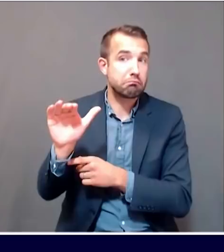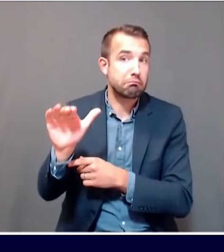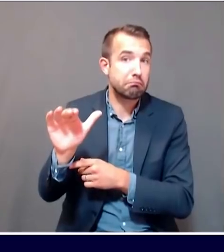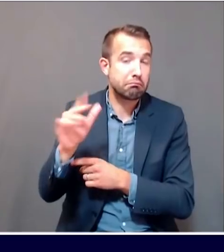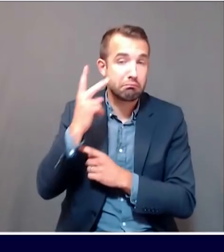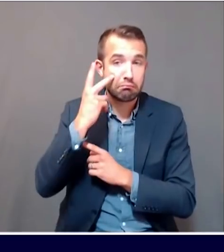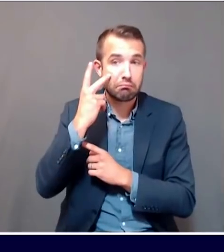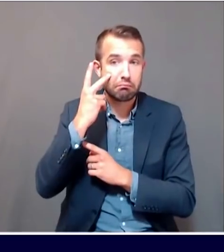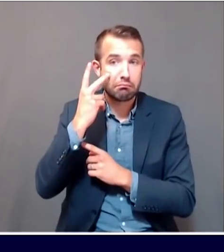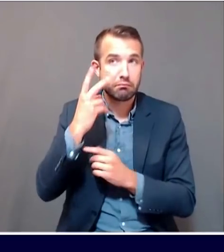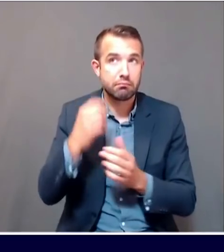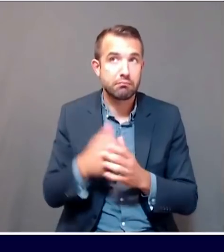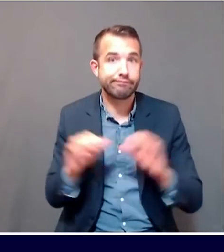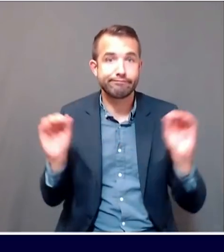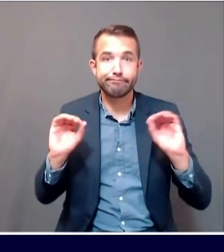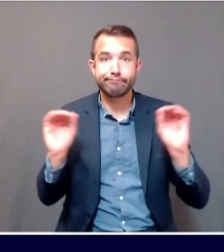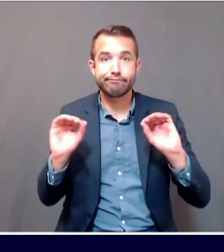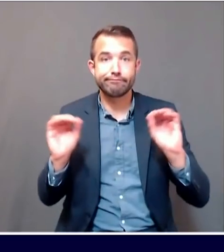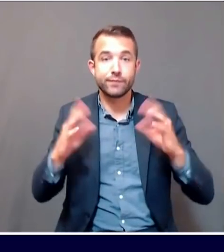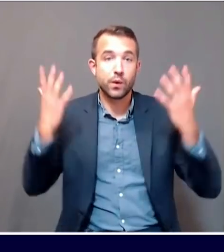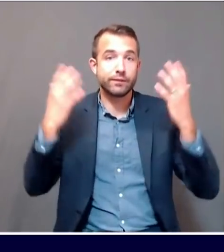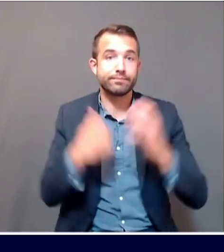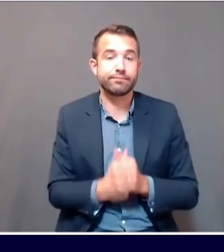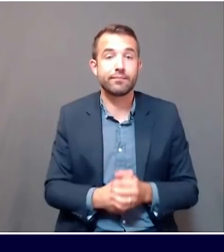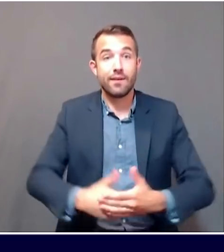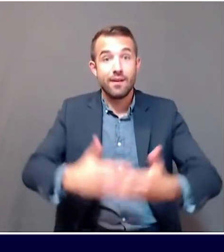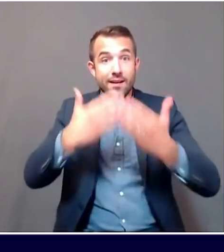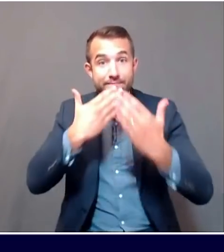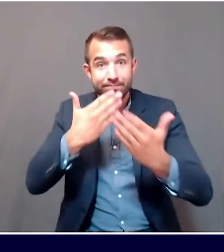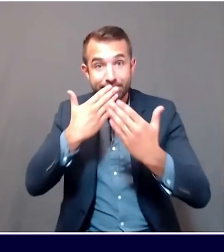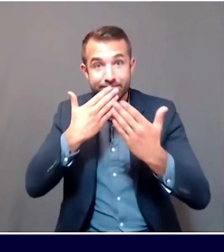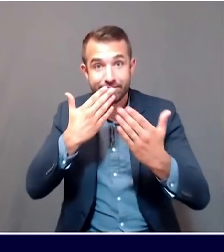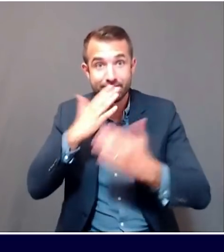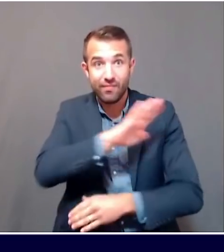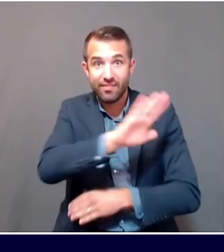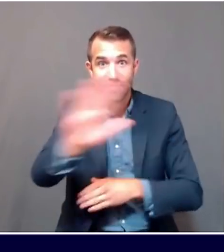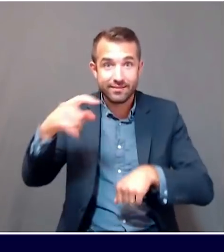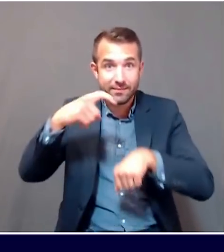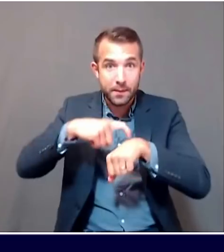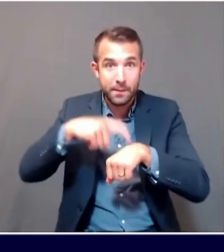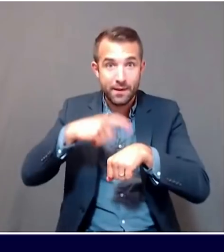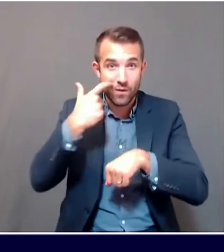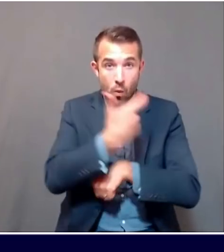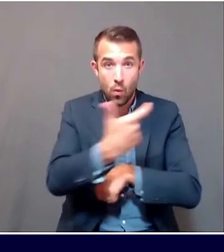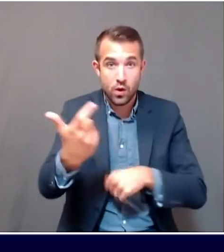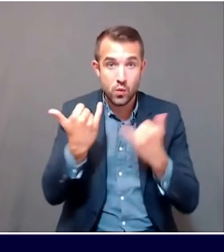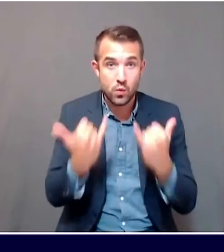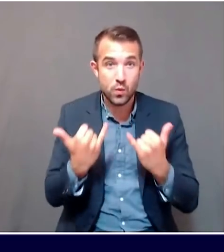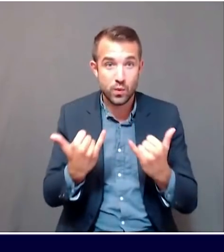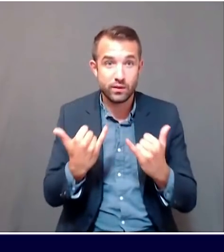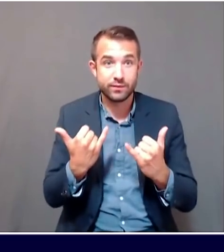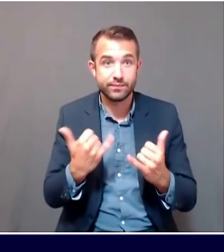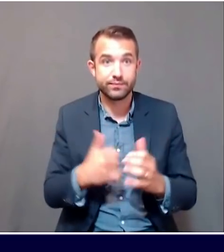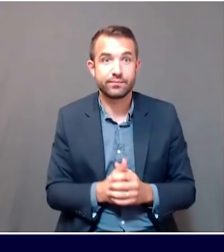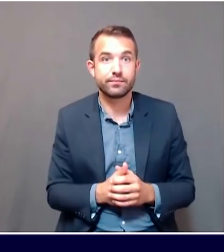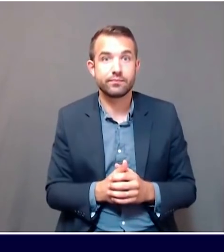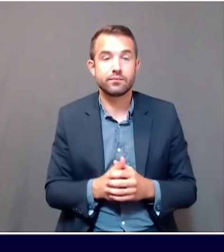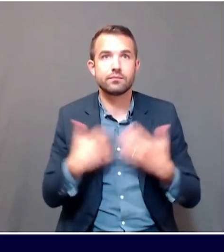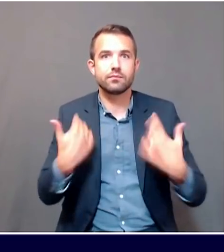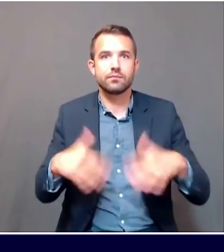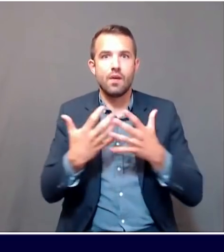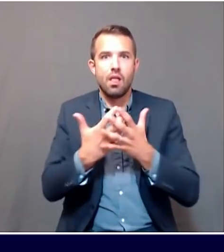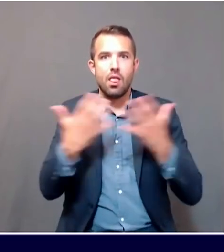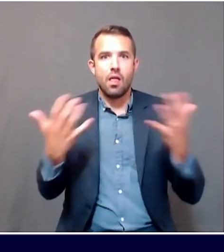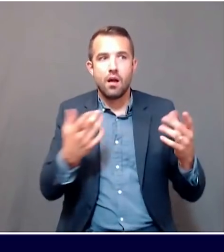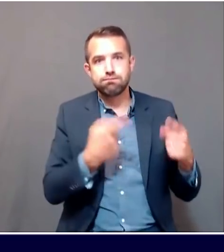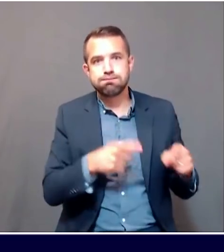All right. Well, I want to thank everyone for taking some time out of your afternoon to join today. There is a lot going on with COVID-19, both